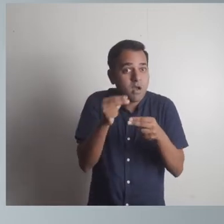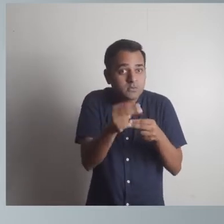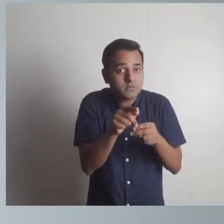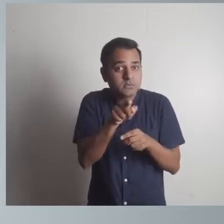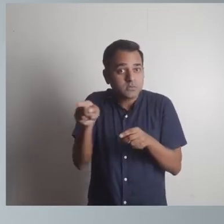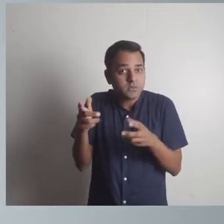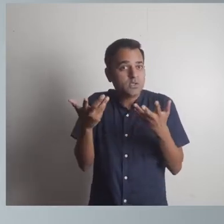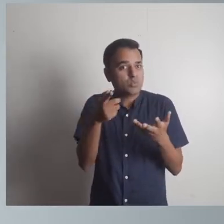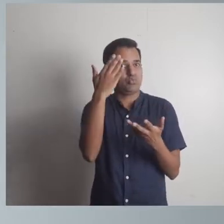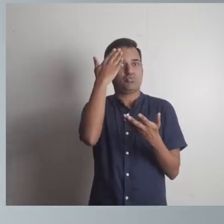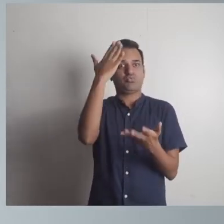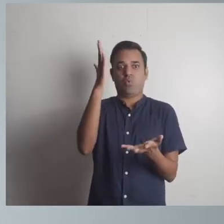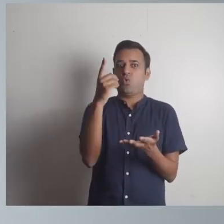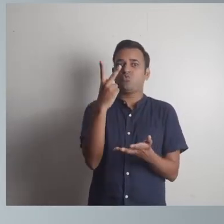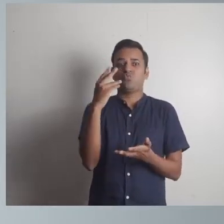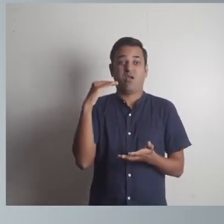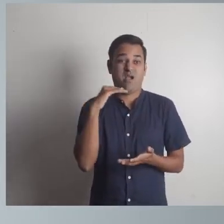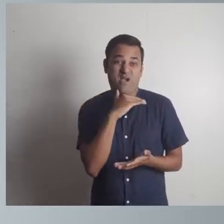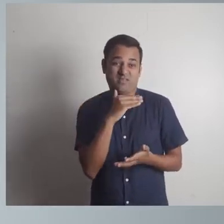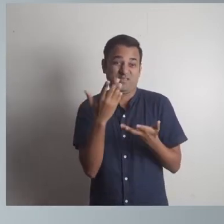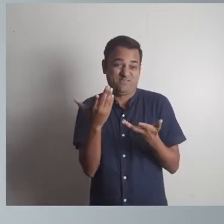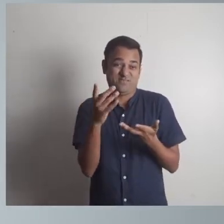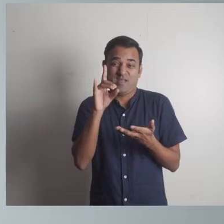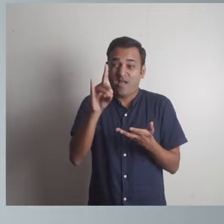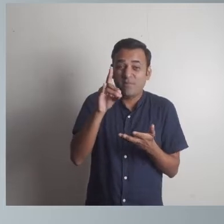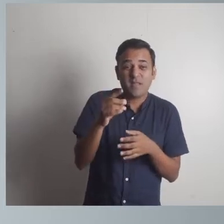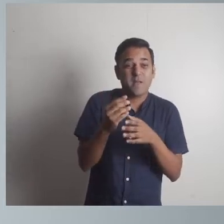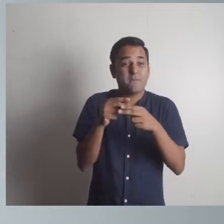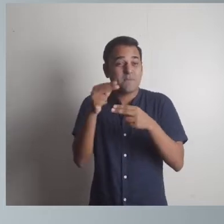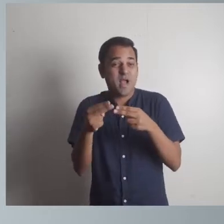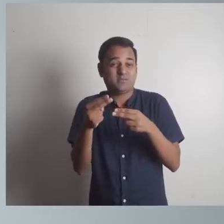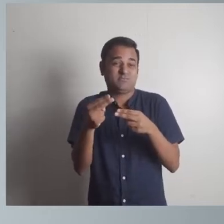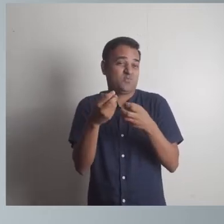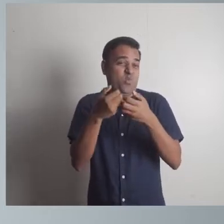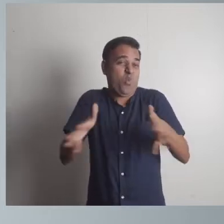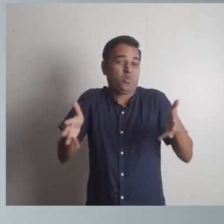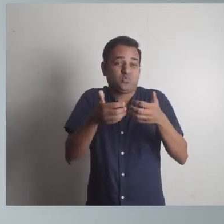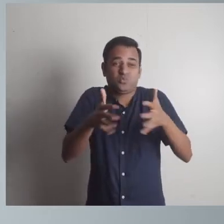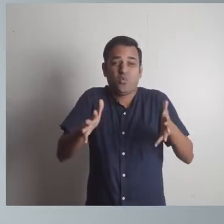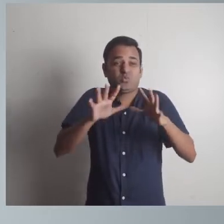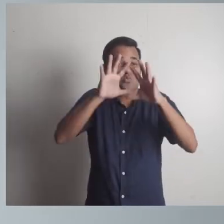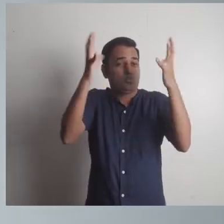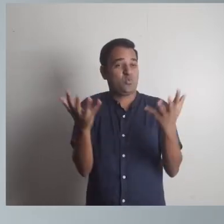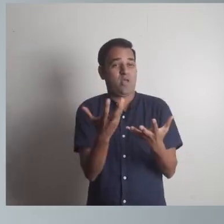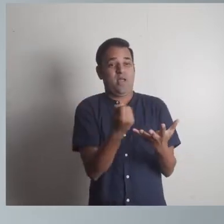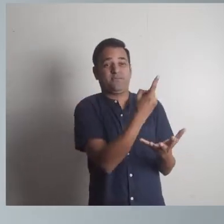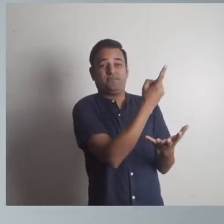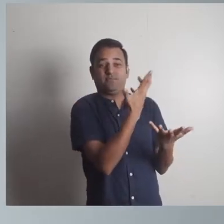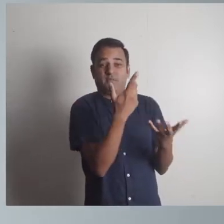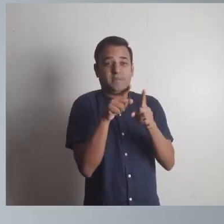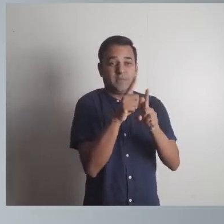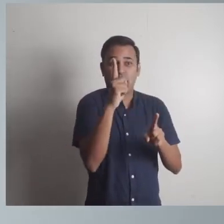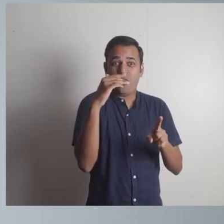is actively, through human intervention, killing off other species. So these issues, these 4 different